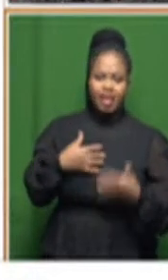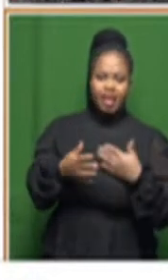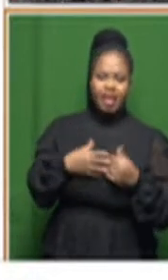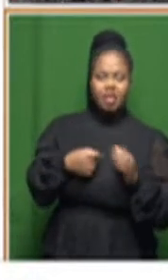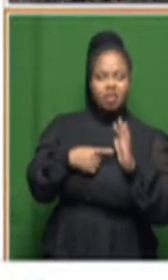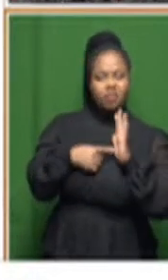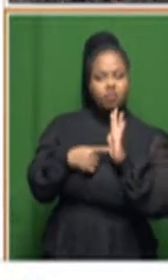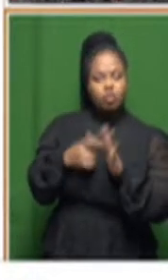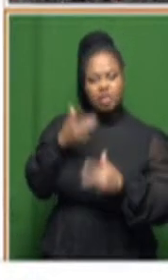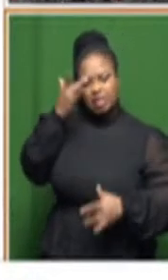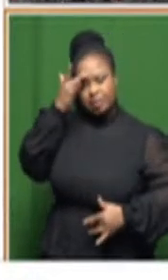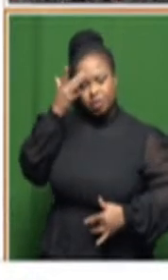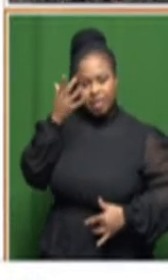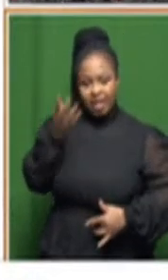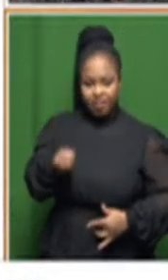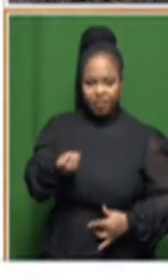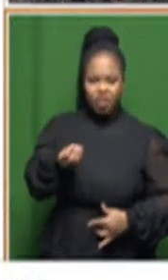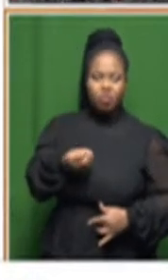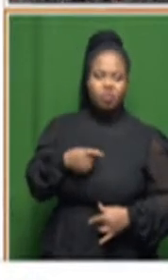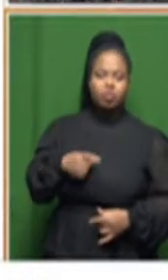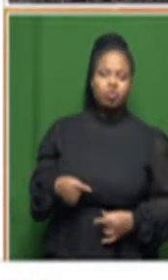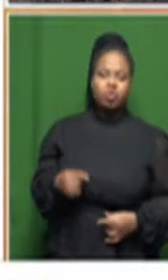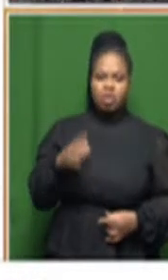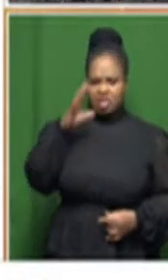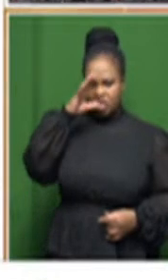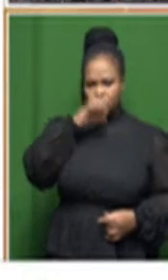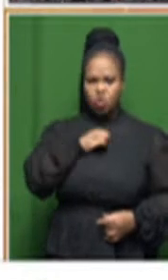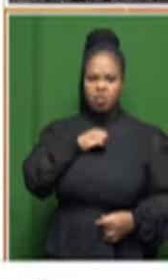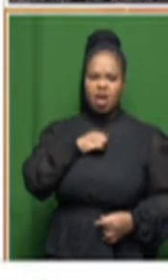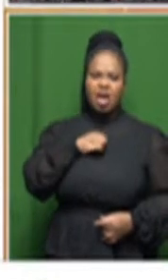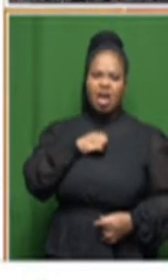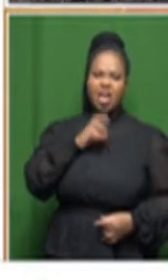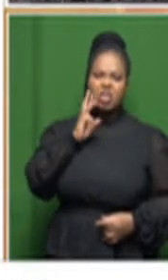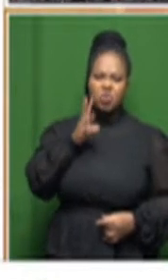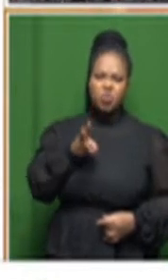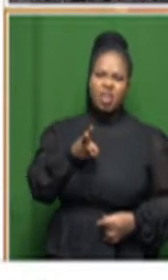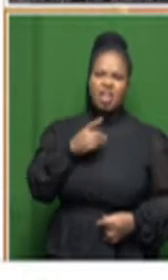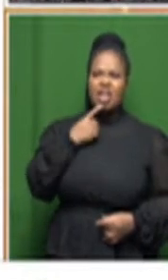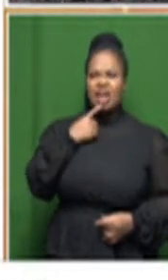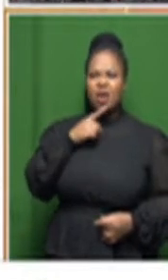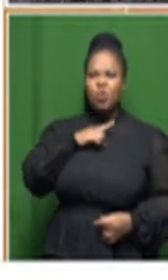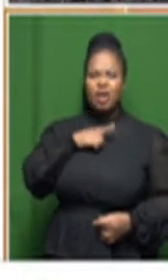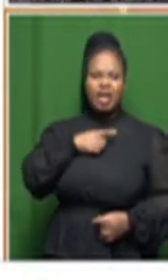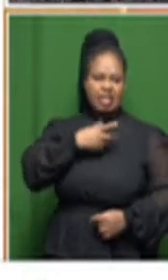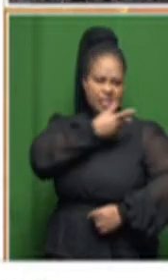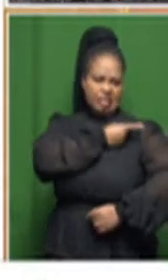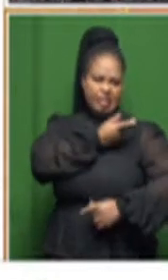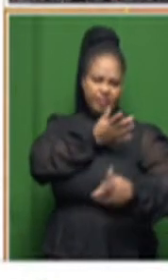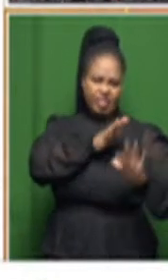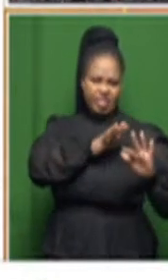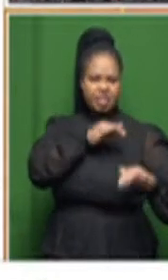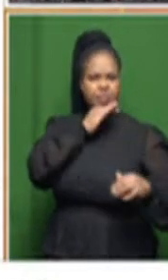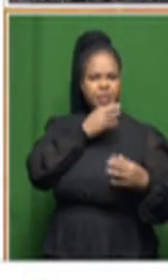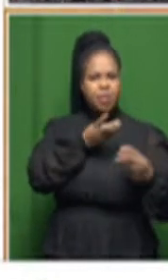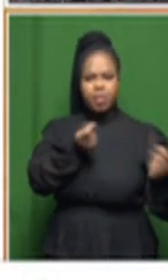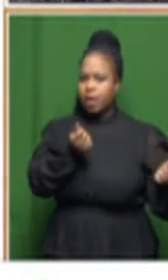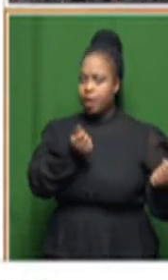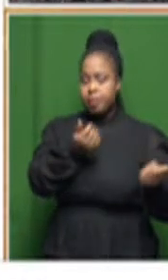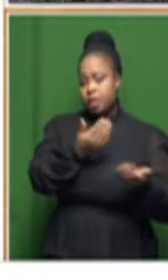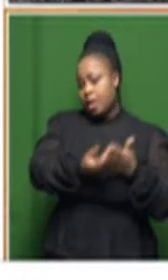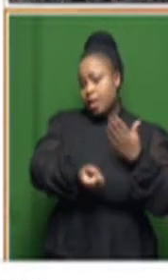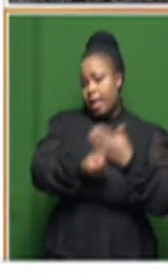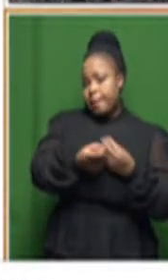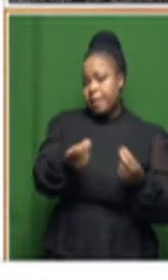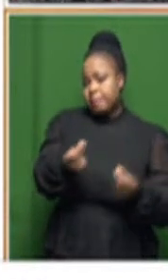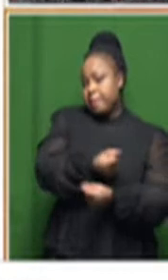of concern. And they should not assume that these symptoms are reactions to the vaccines. They could be coincidental